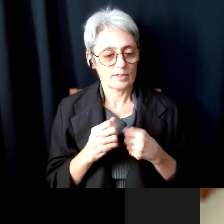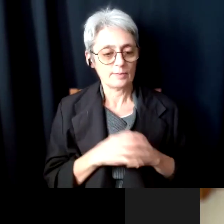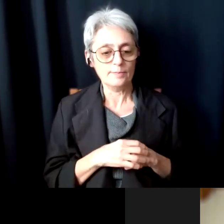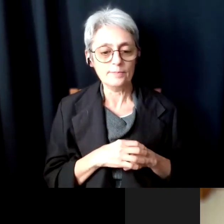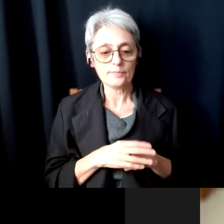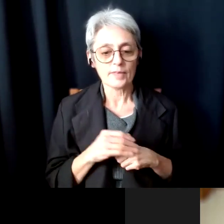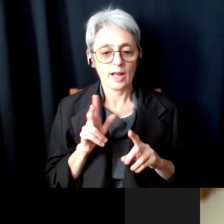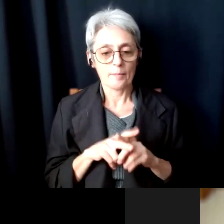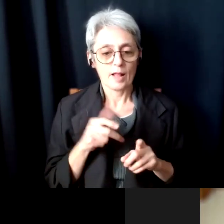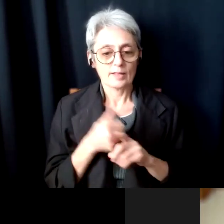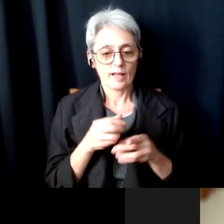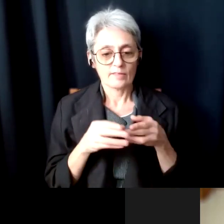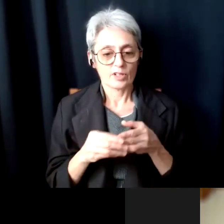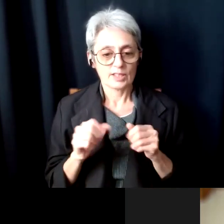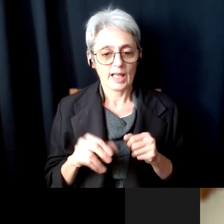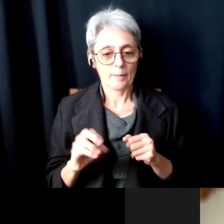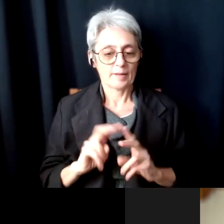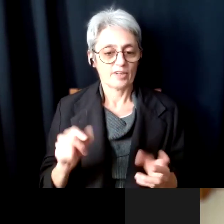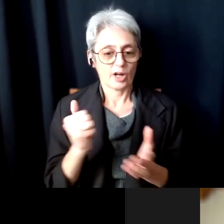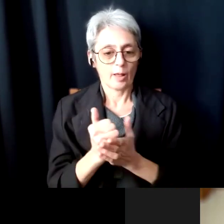self-direction can be truly helpful.